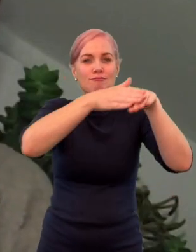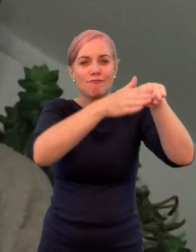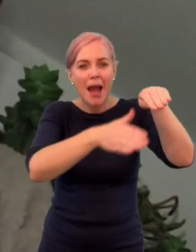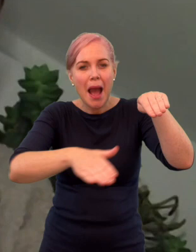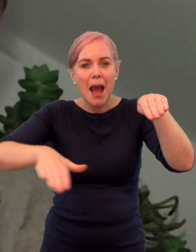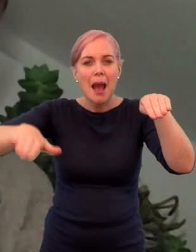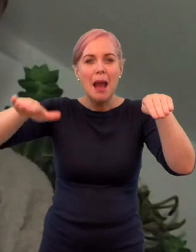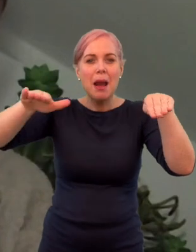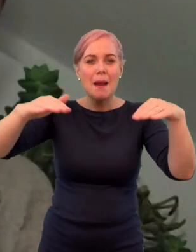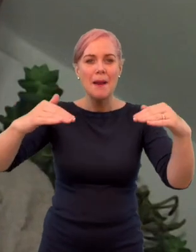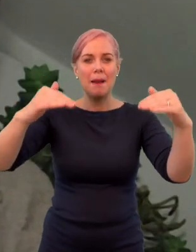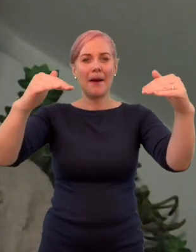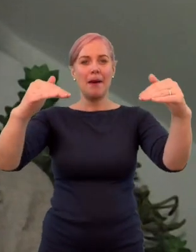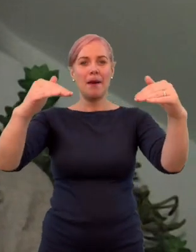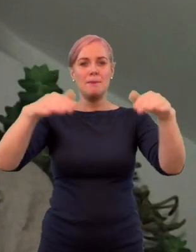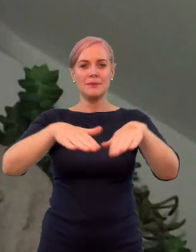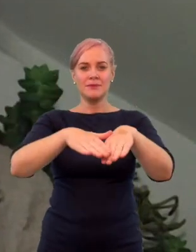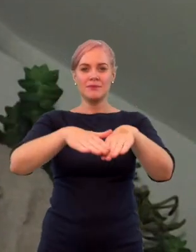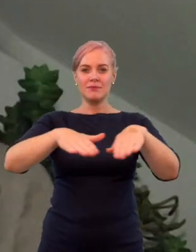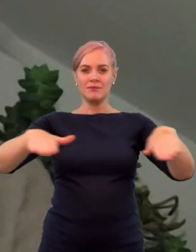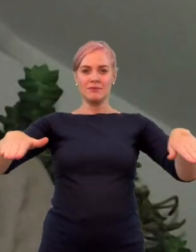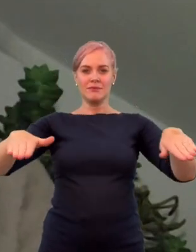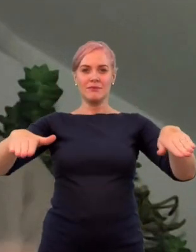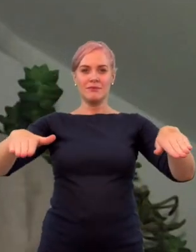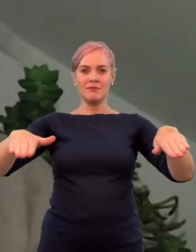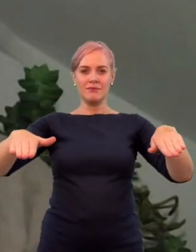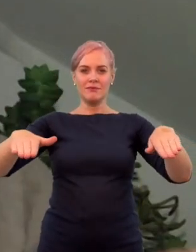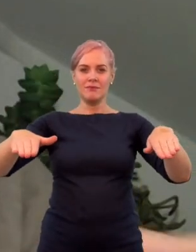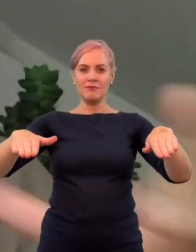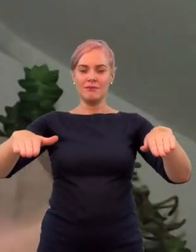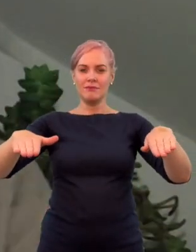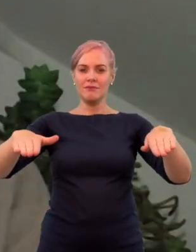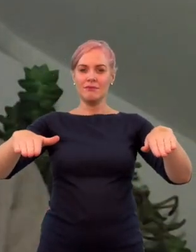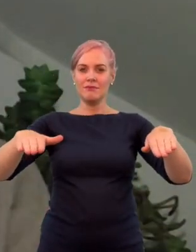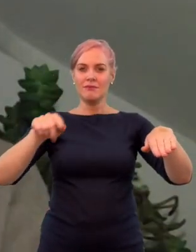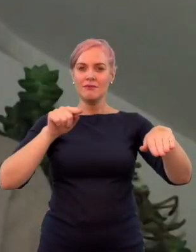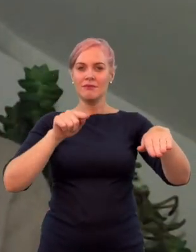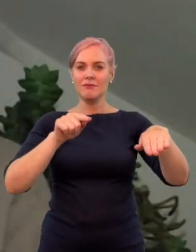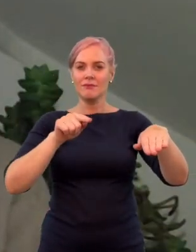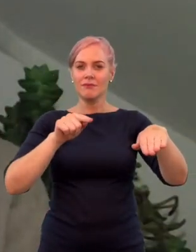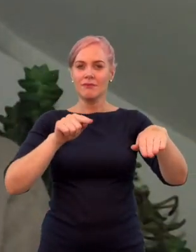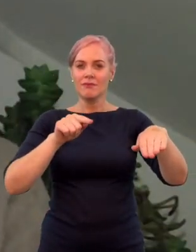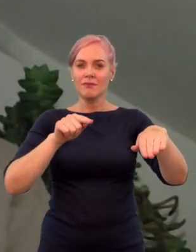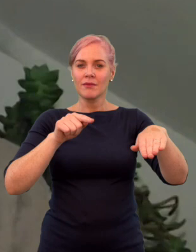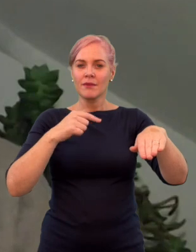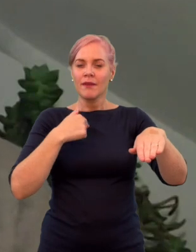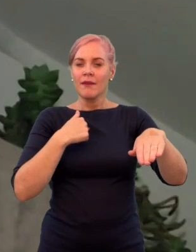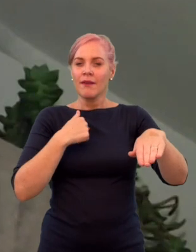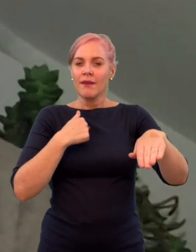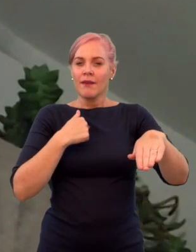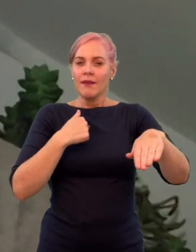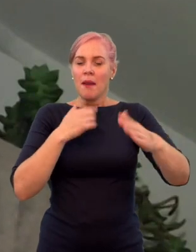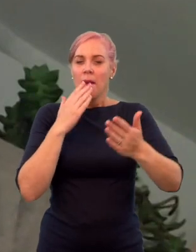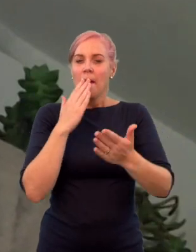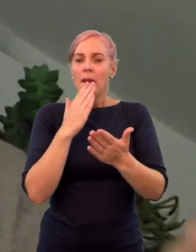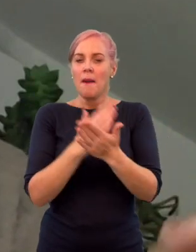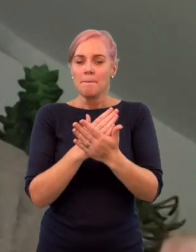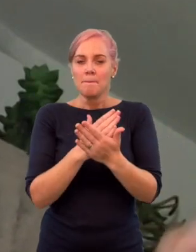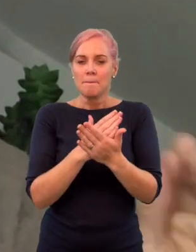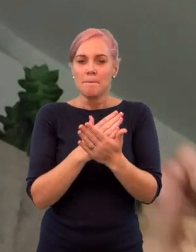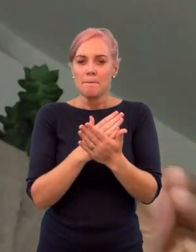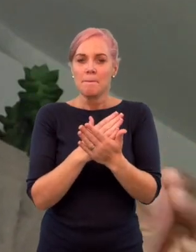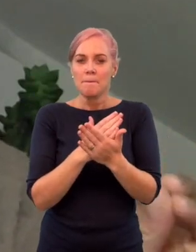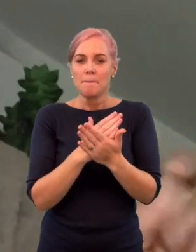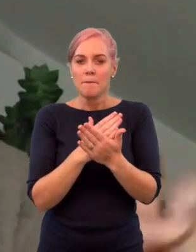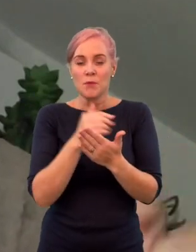Um, and so we landed on this sort of shape that was this kind of perpendicular to the stage. And it was very much led